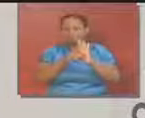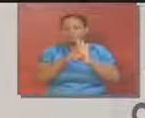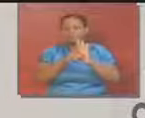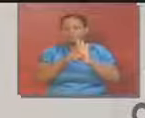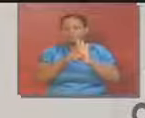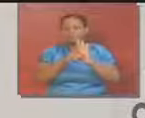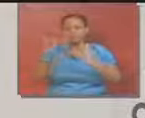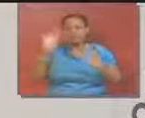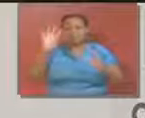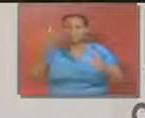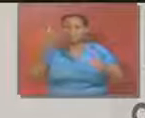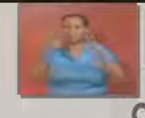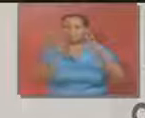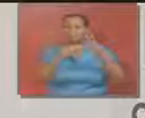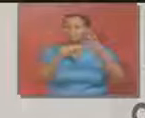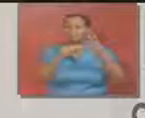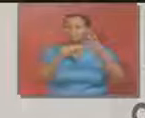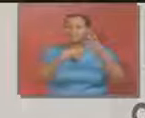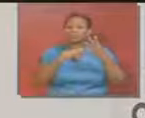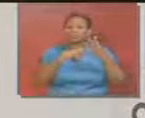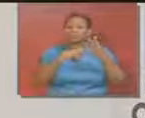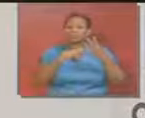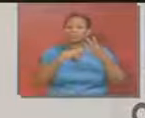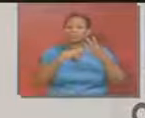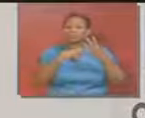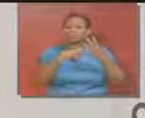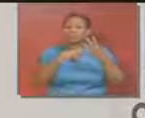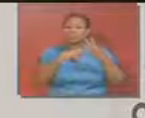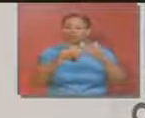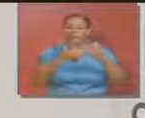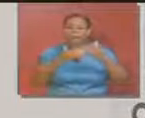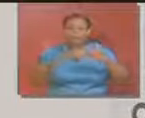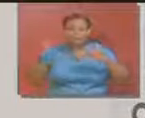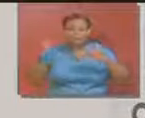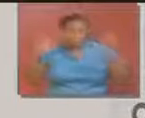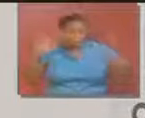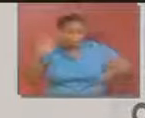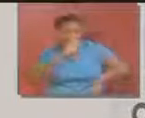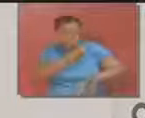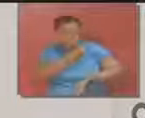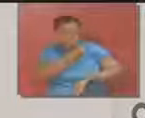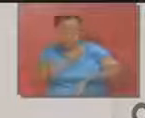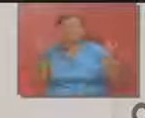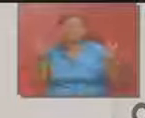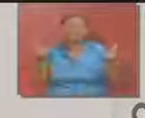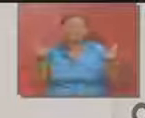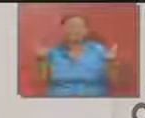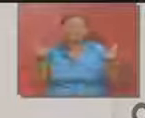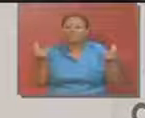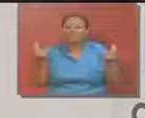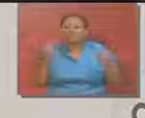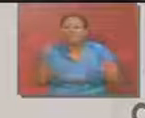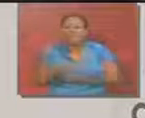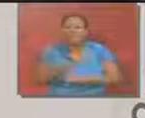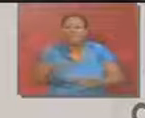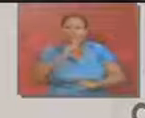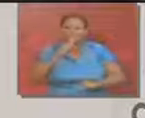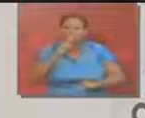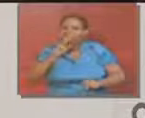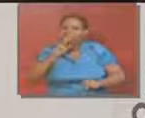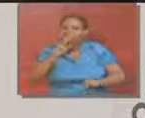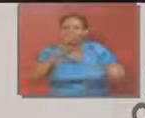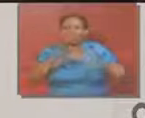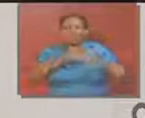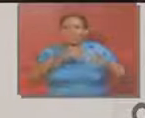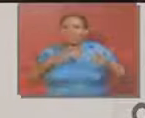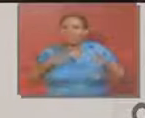do is the follow-up care. What we do is Dr. Ramroop also makes sure we're doing the heart scan. He does it maybe when they're